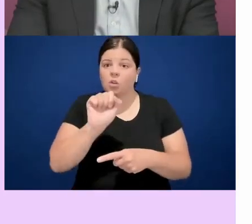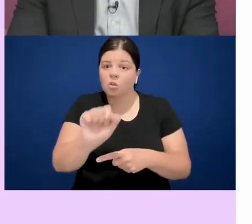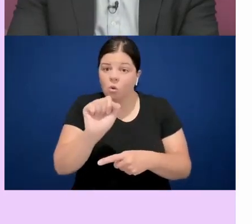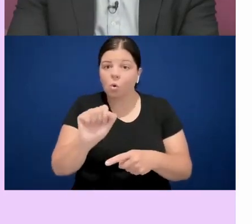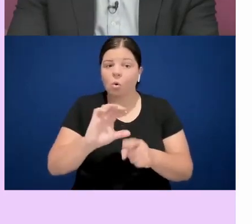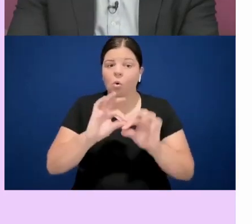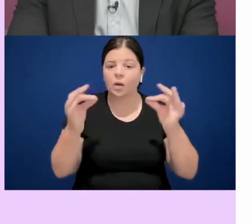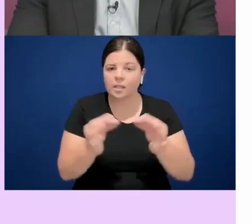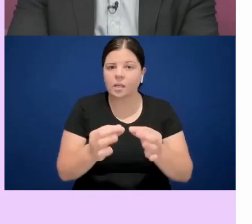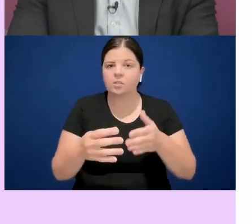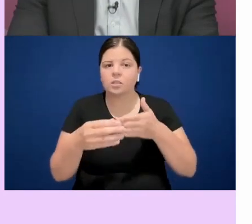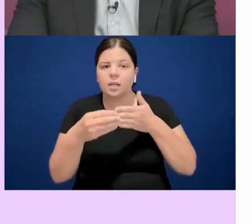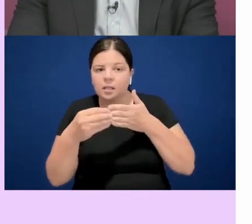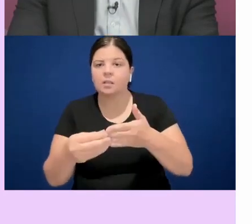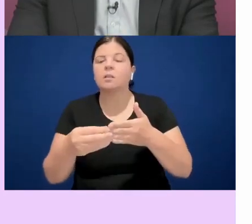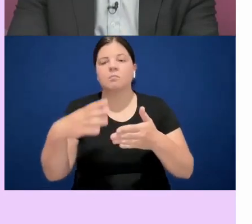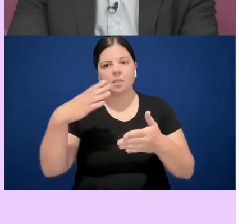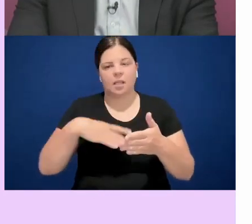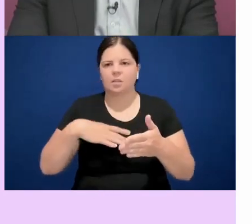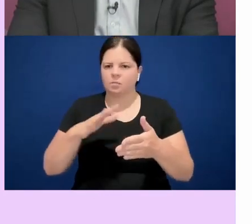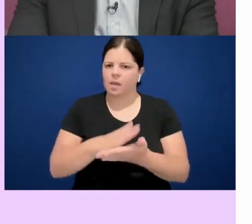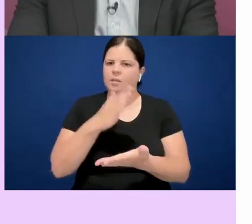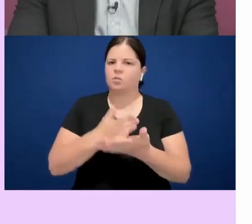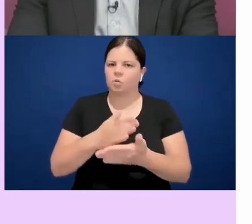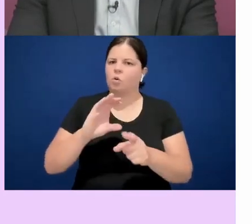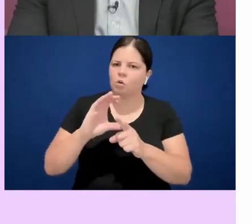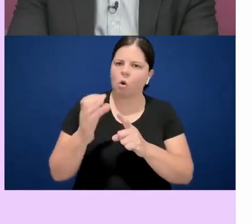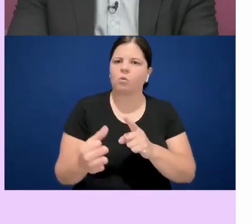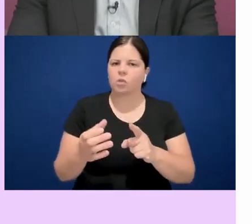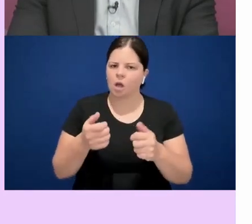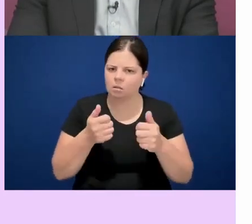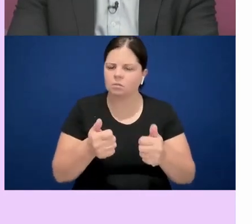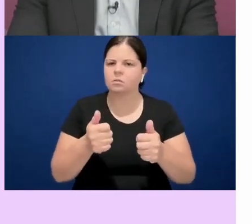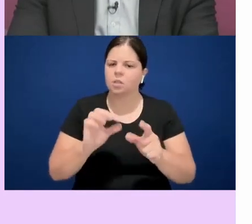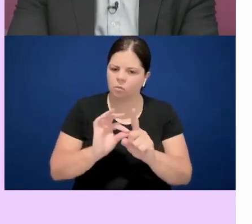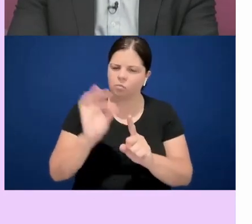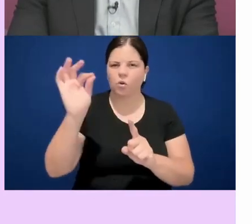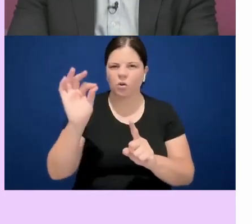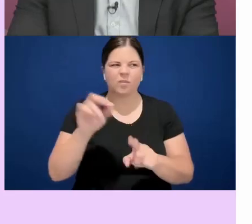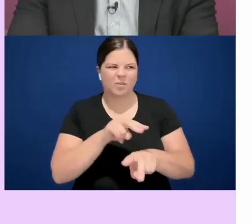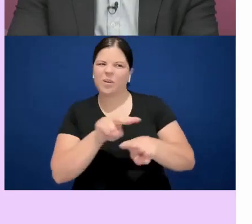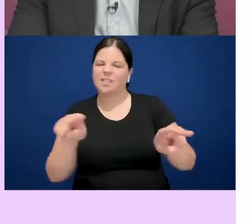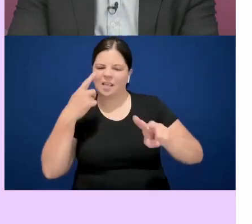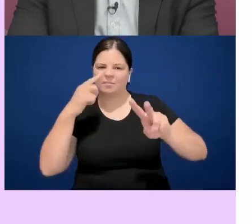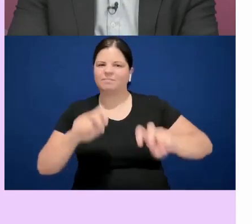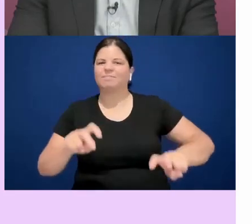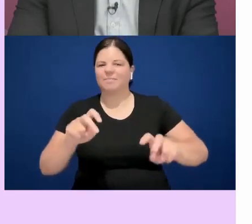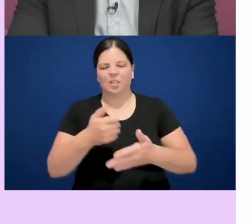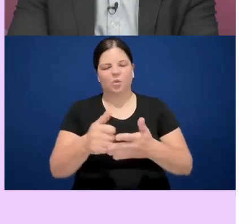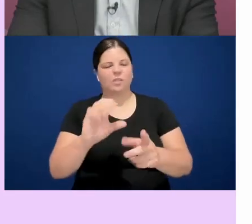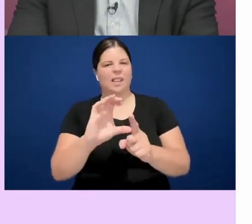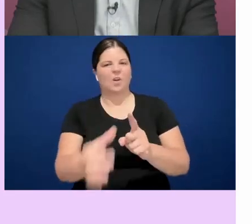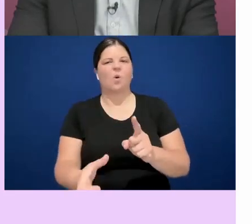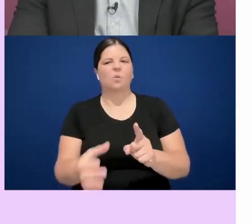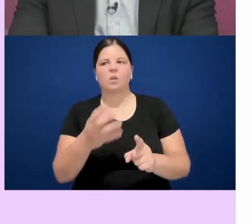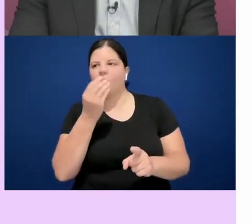constantly see in our work and where we are investigating corruption, the culture is often the enabling factor.